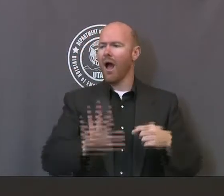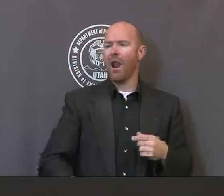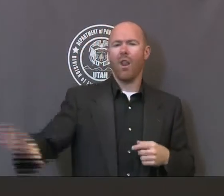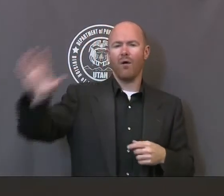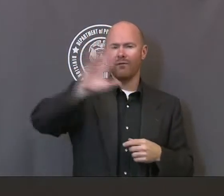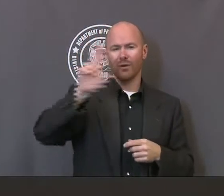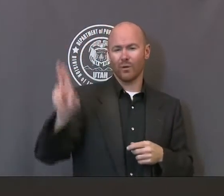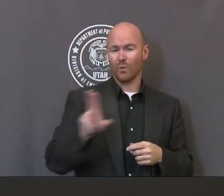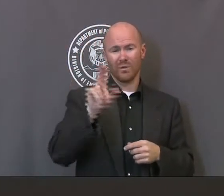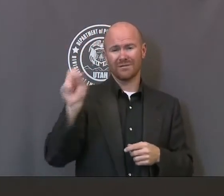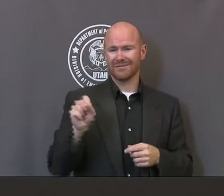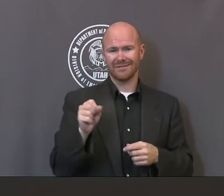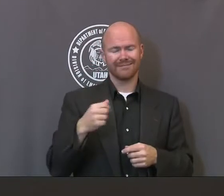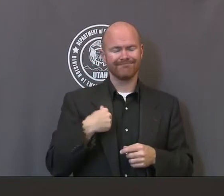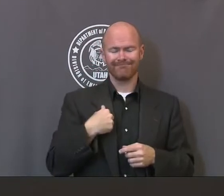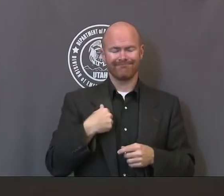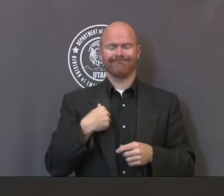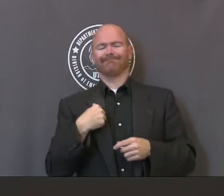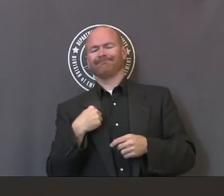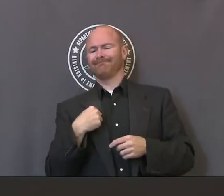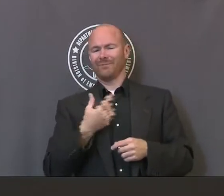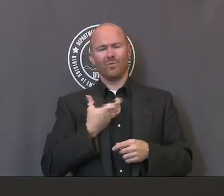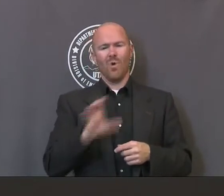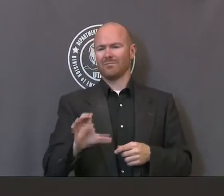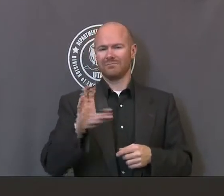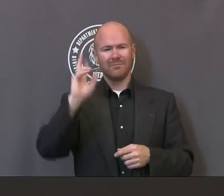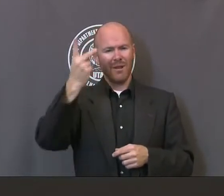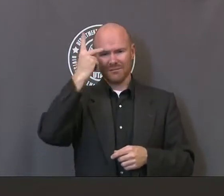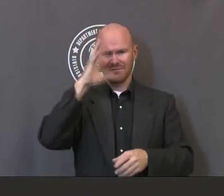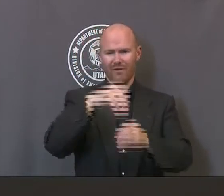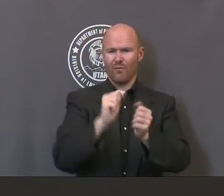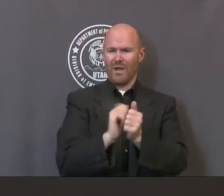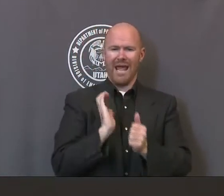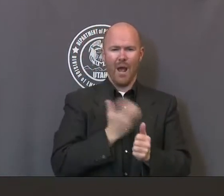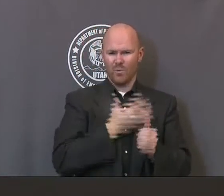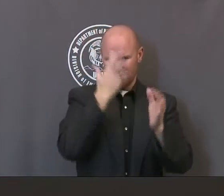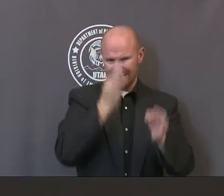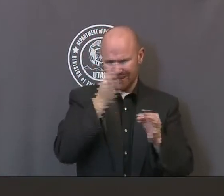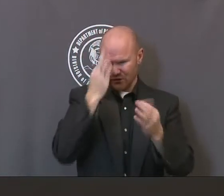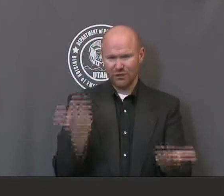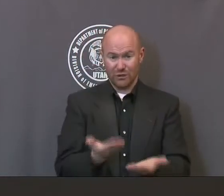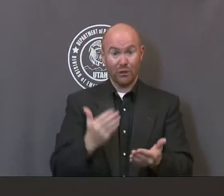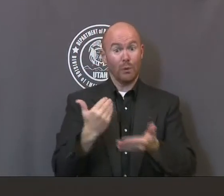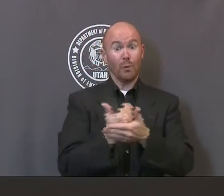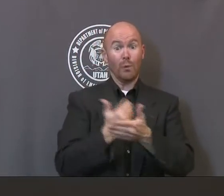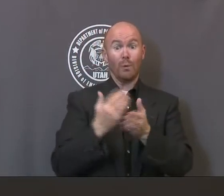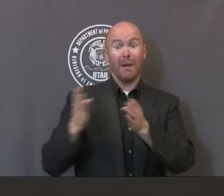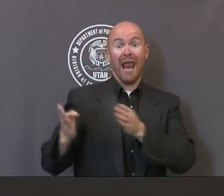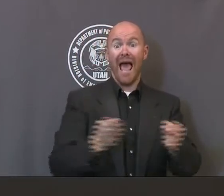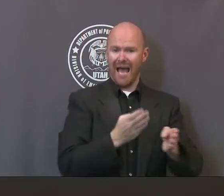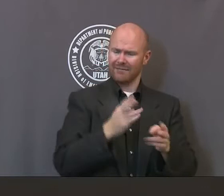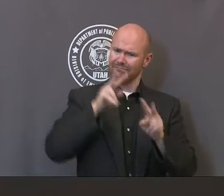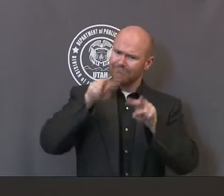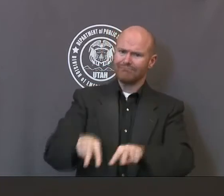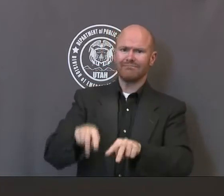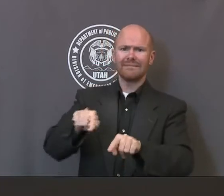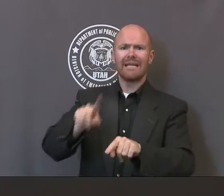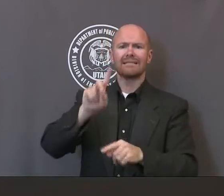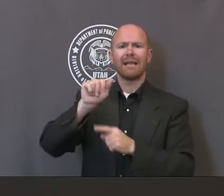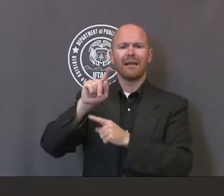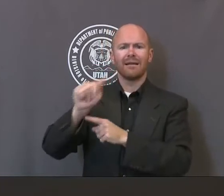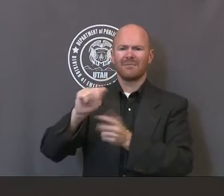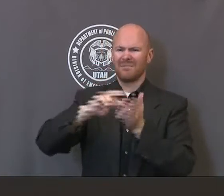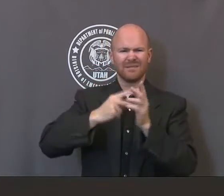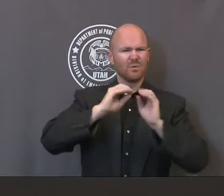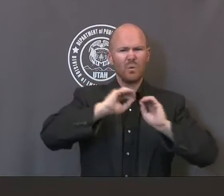this plan, which will take political complications out of public health decisions. As part of this effort, I'd also like